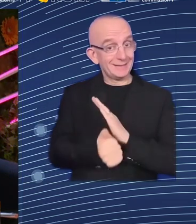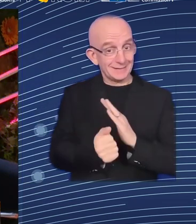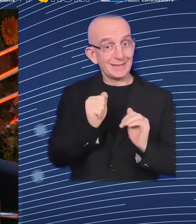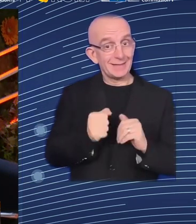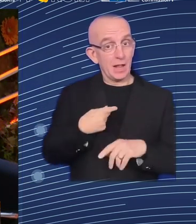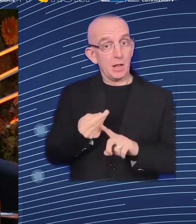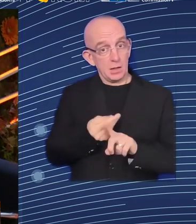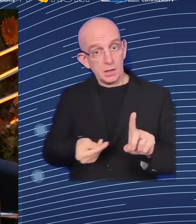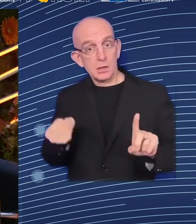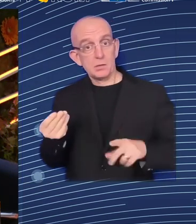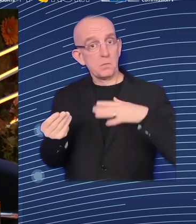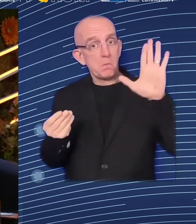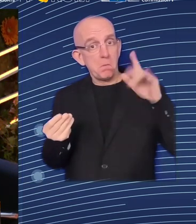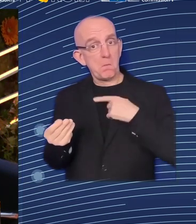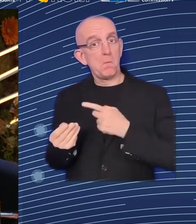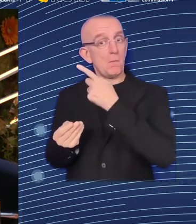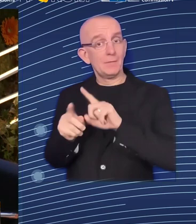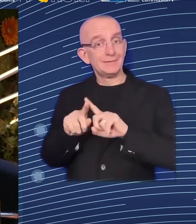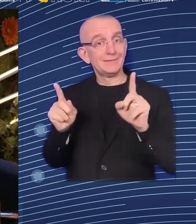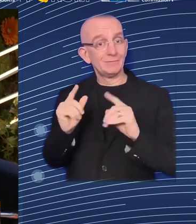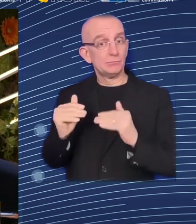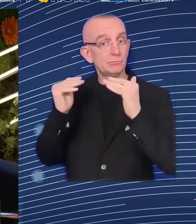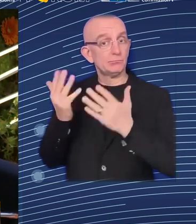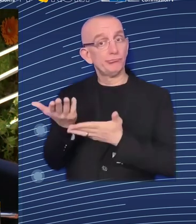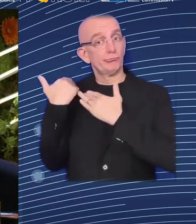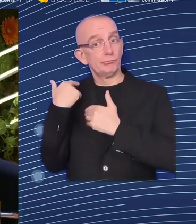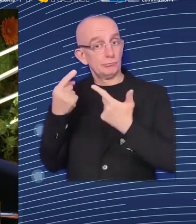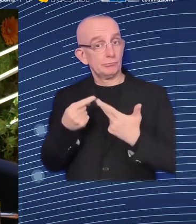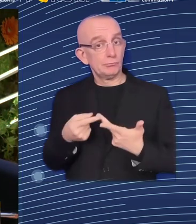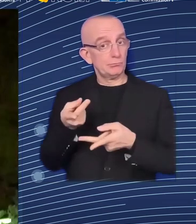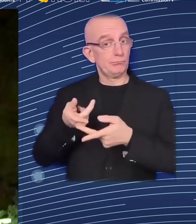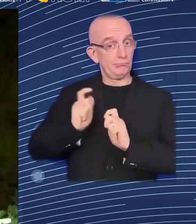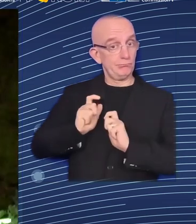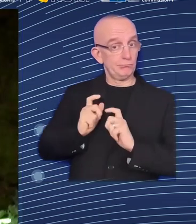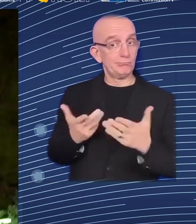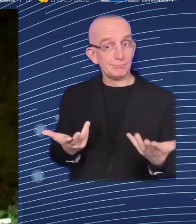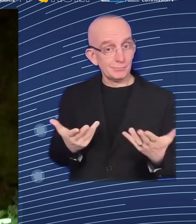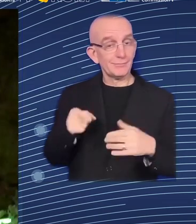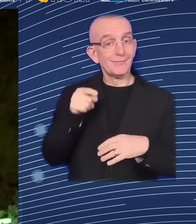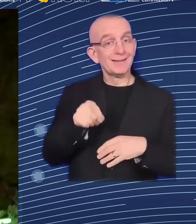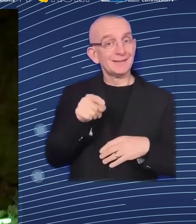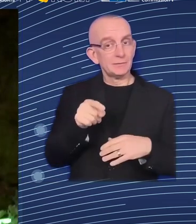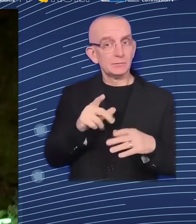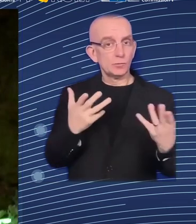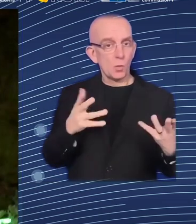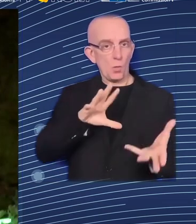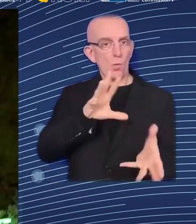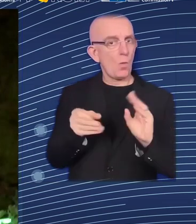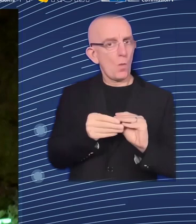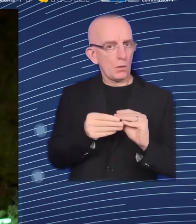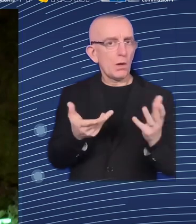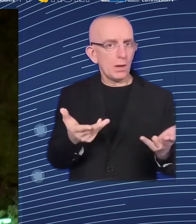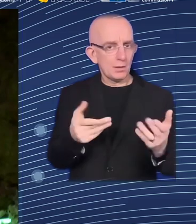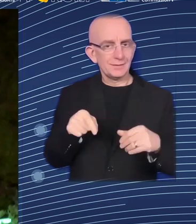would have the skills to do more. I would have the skills for higher level responsibilities. Okay, this is self-assessed and it's just